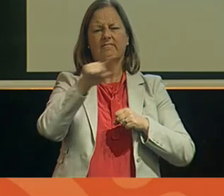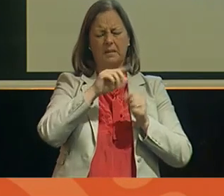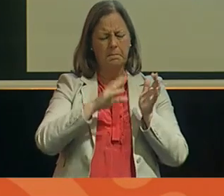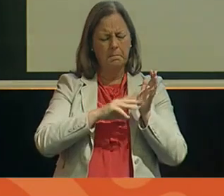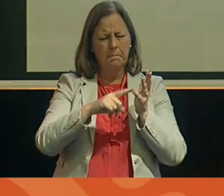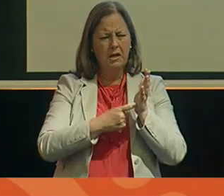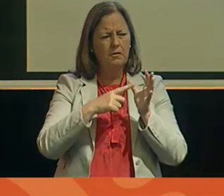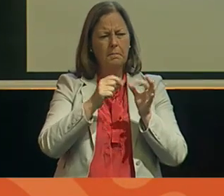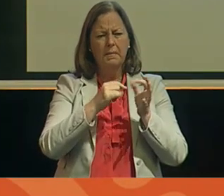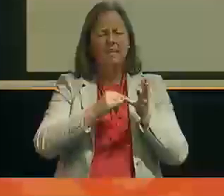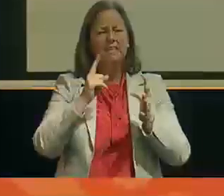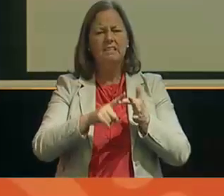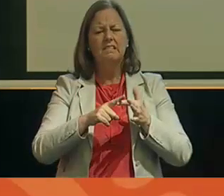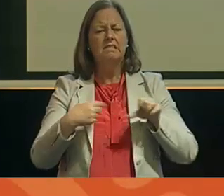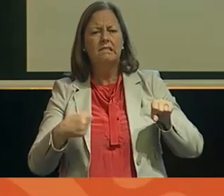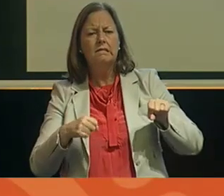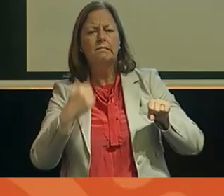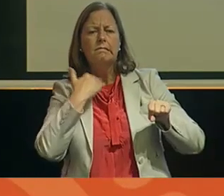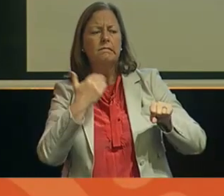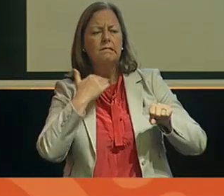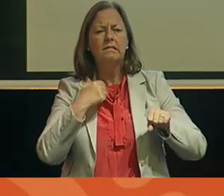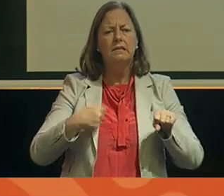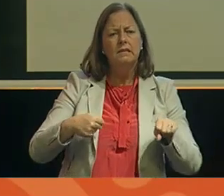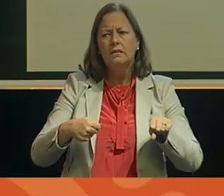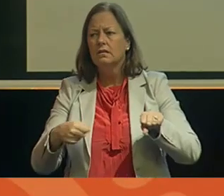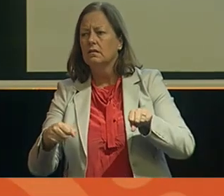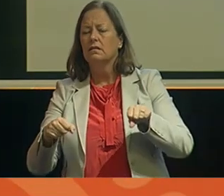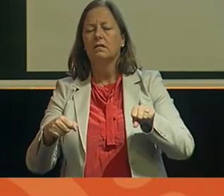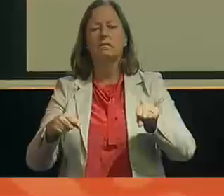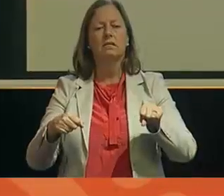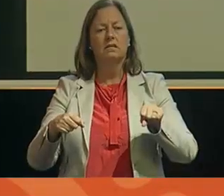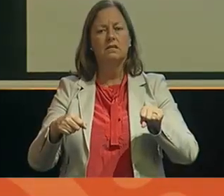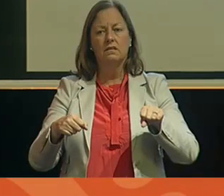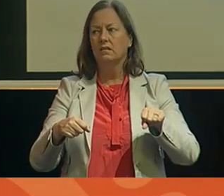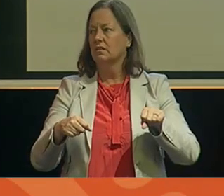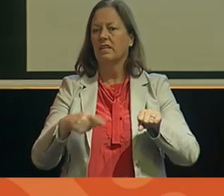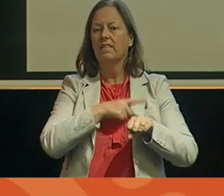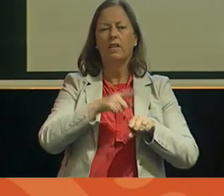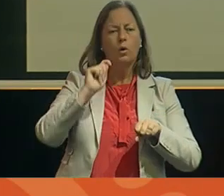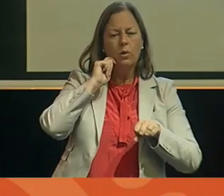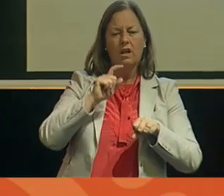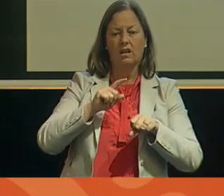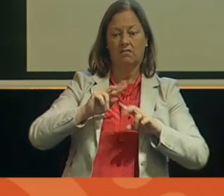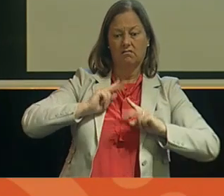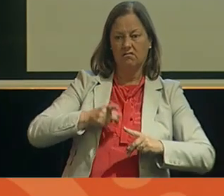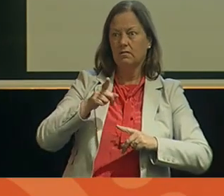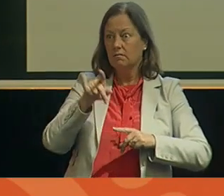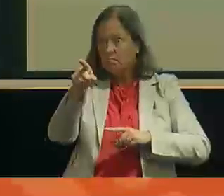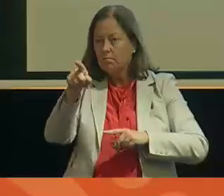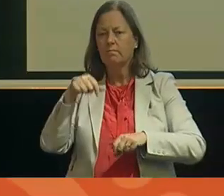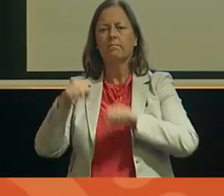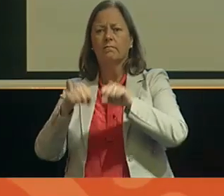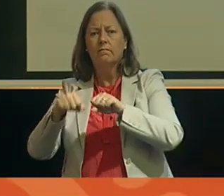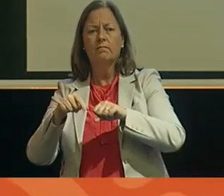those youngsters on the bikes. They goes around, start to TG bashing or transgender bashing. And